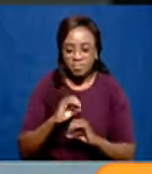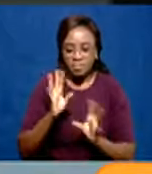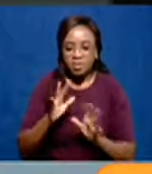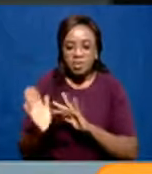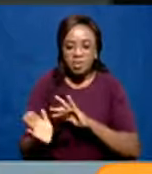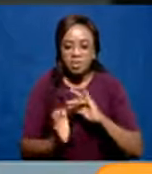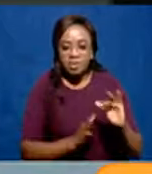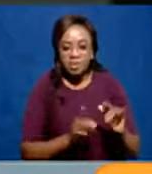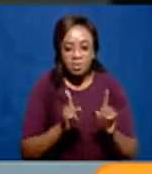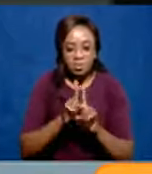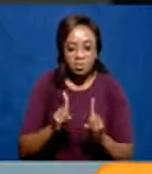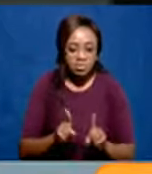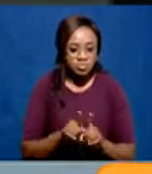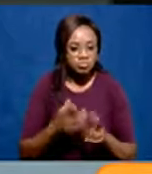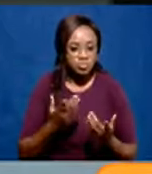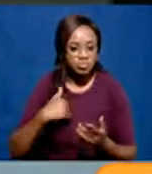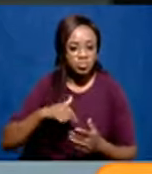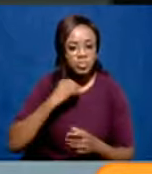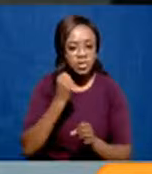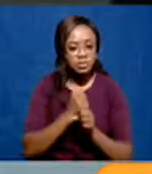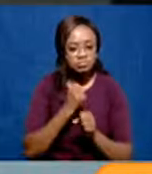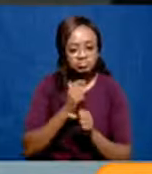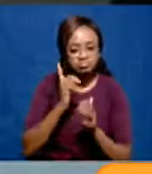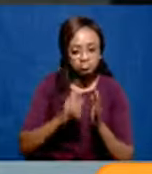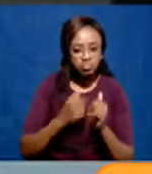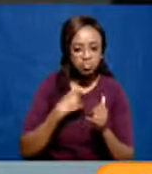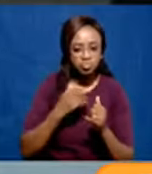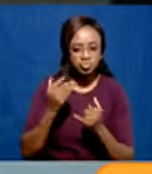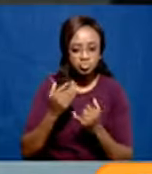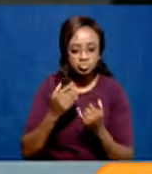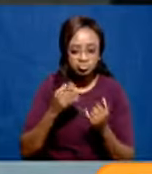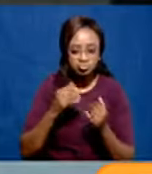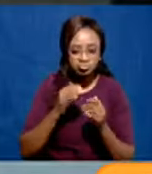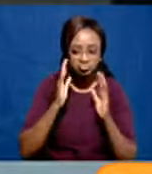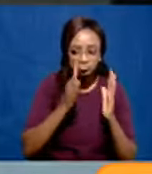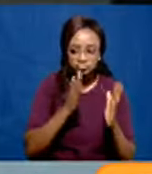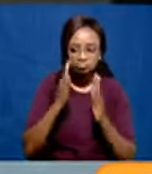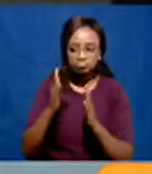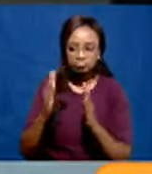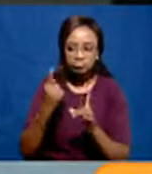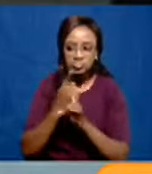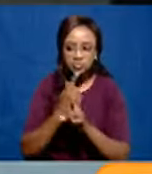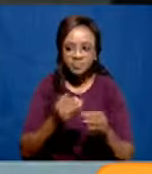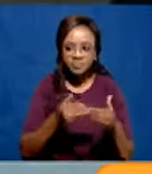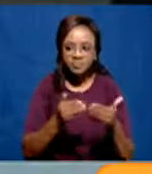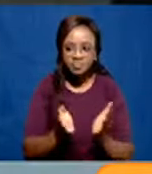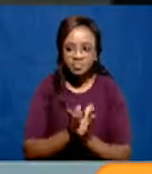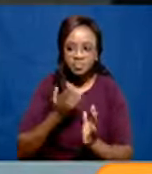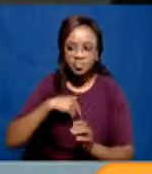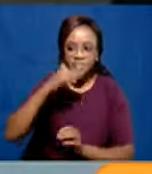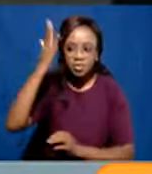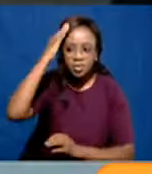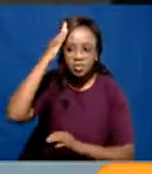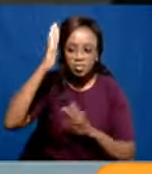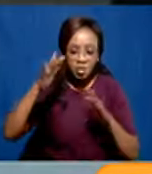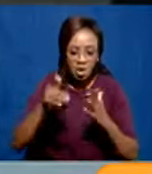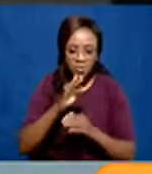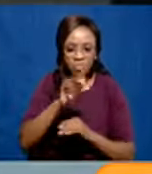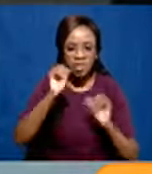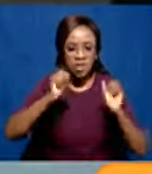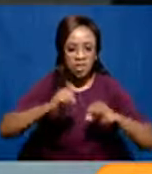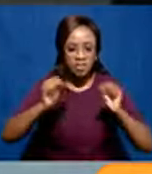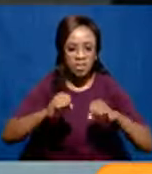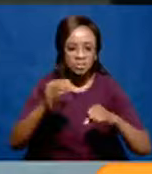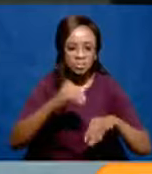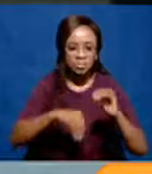we using to look into these family odds, households, to determine how, you know, the ability of